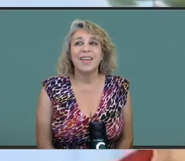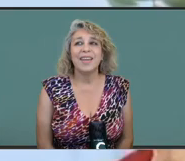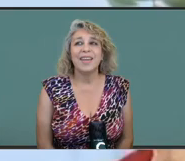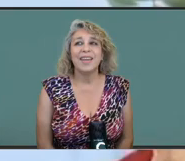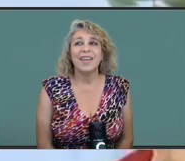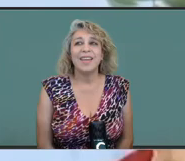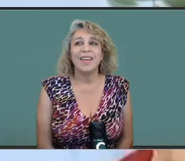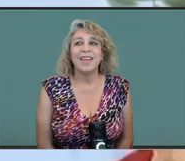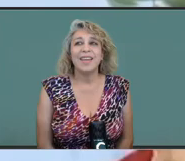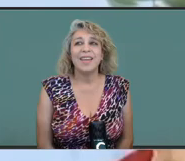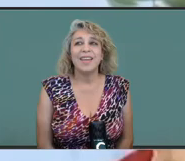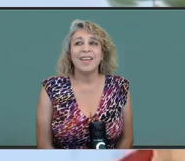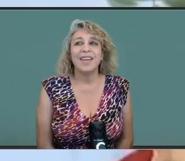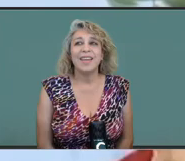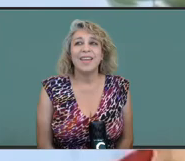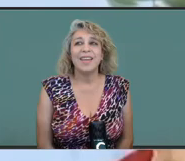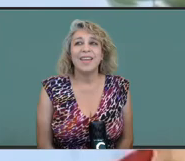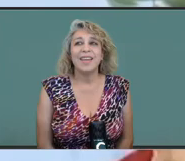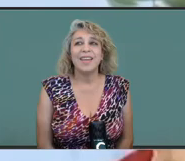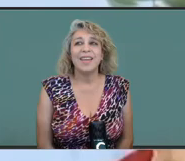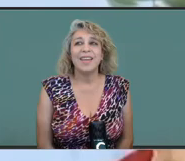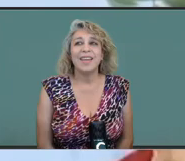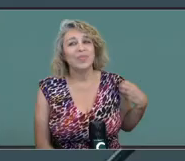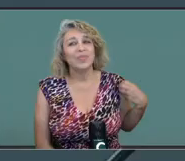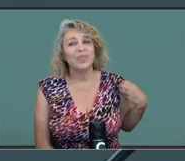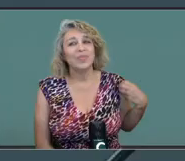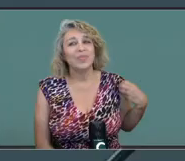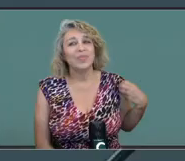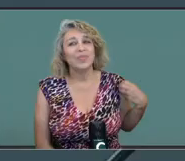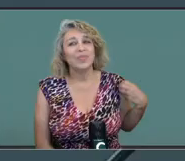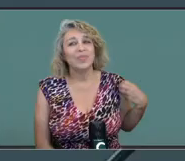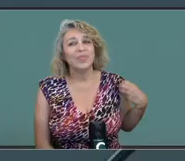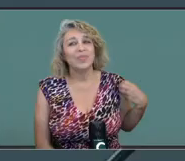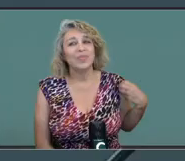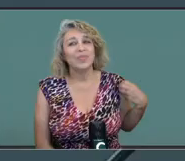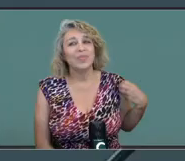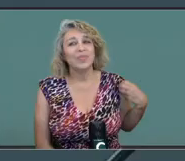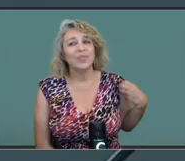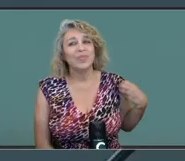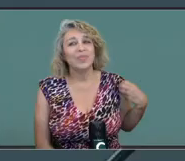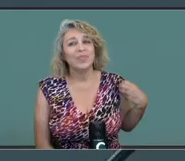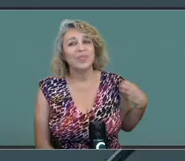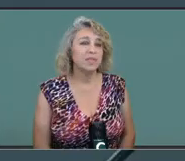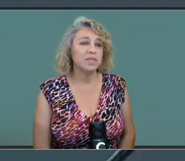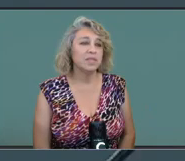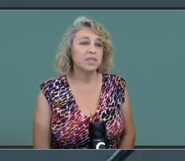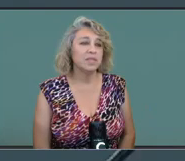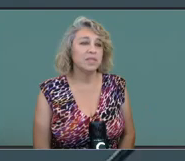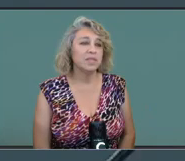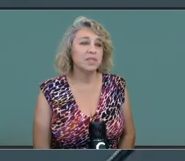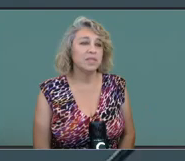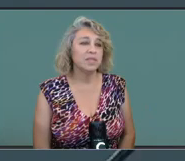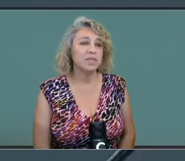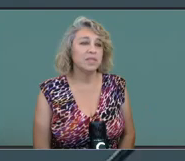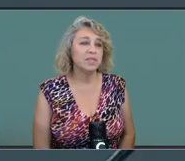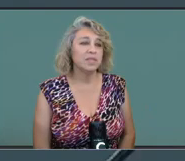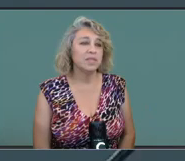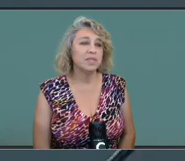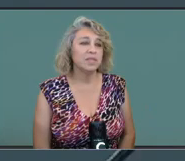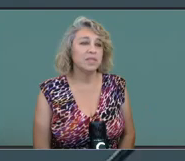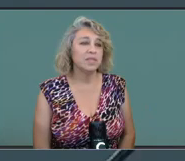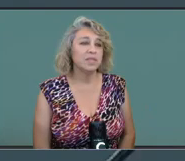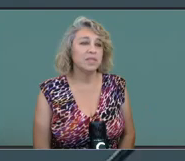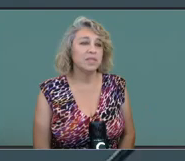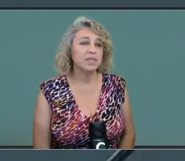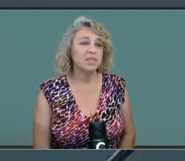hospital and to see you all, to comment that we are going to better the system of health,